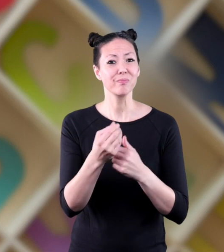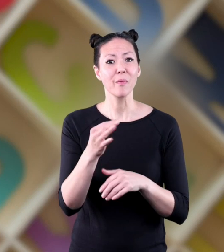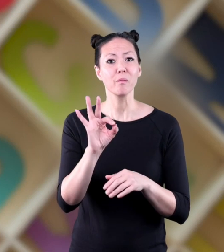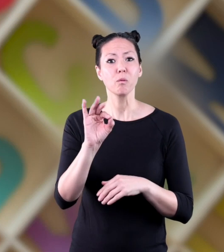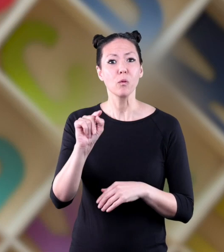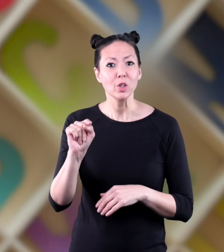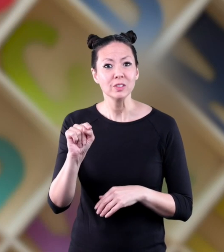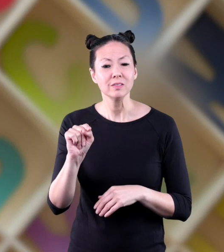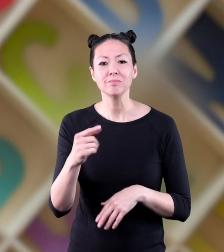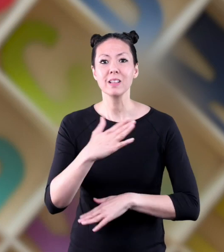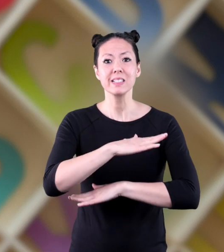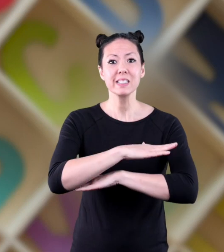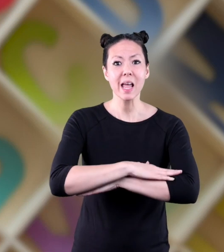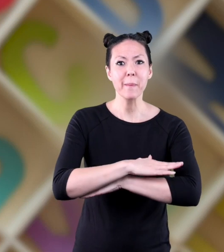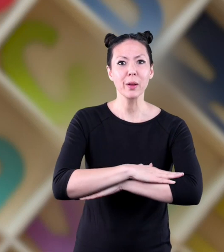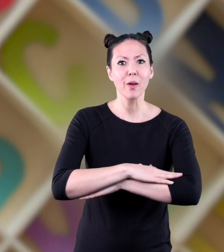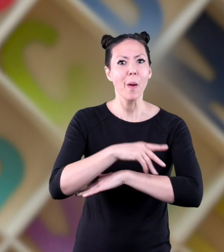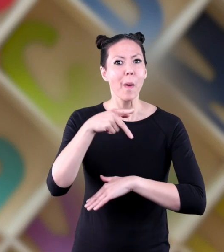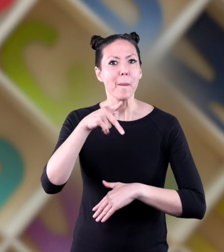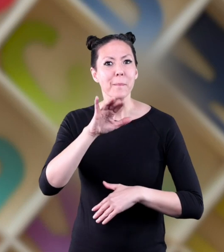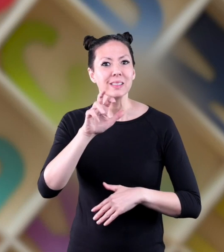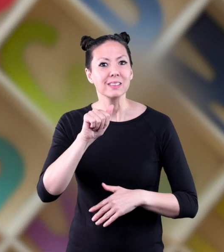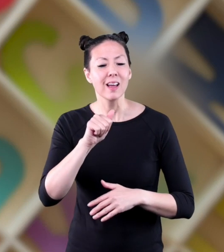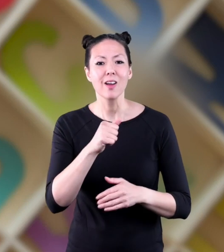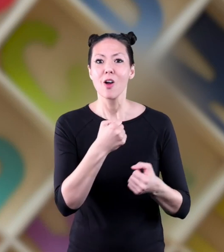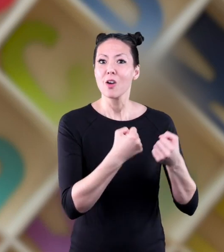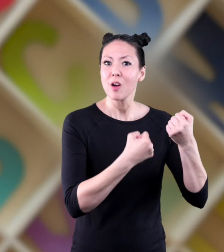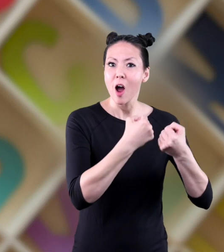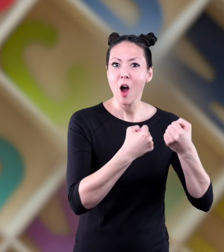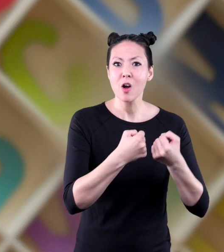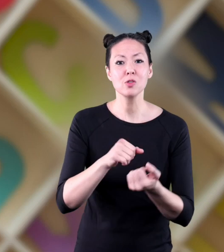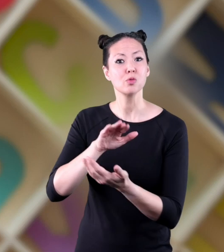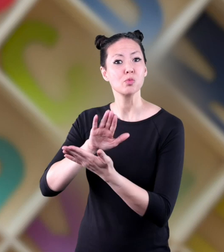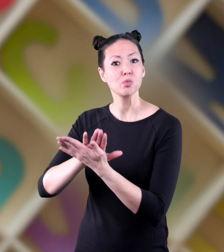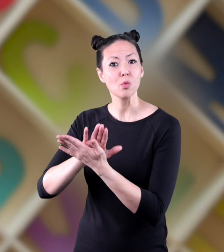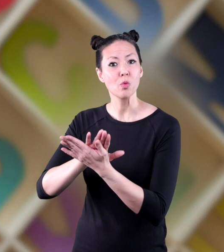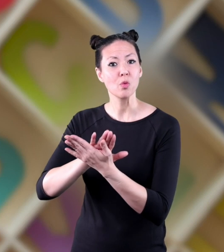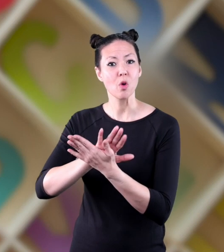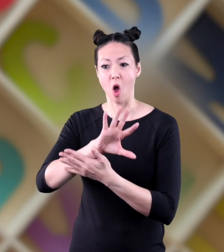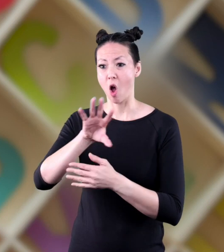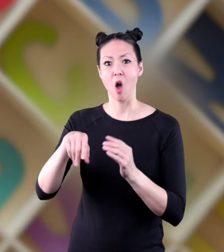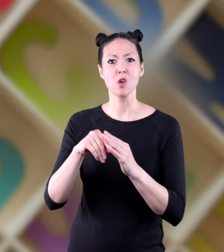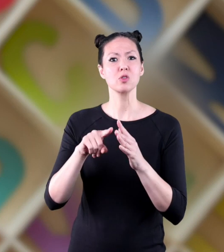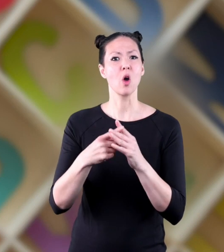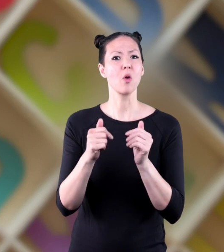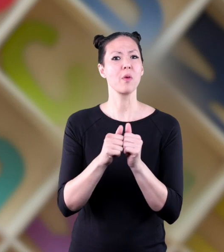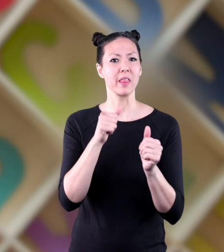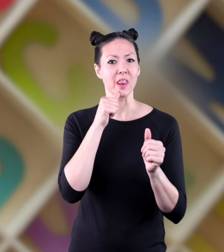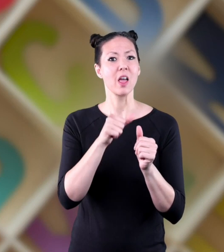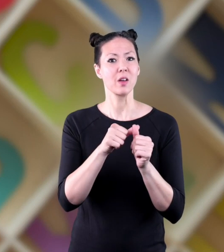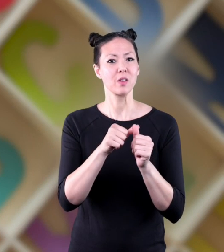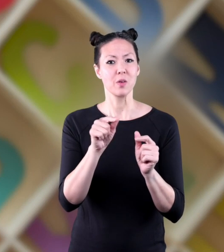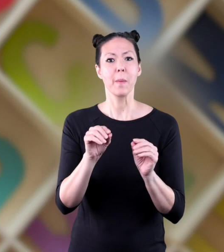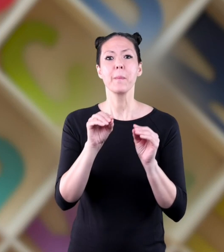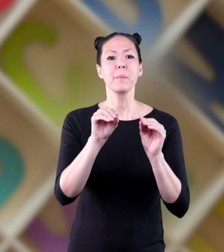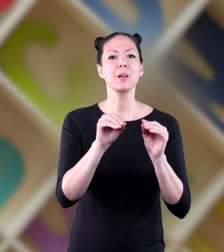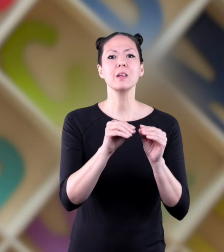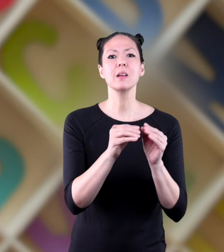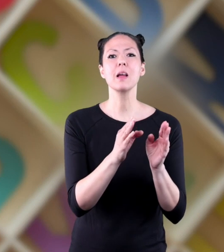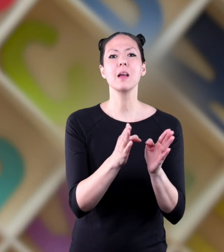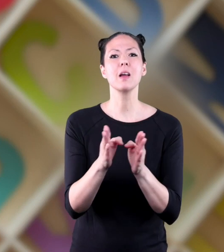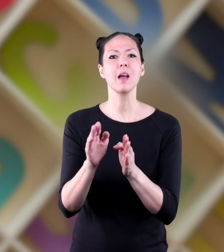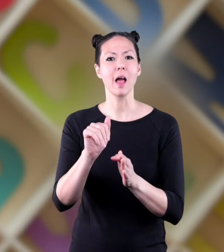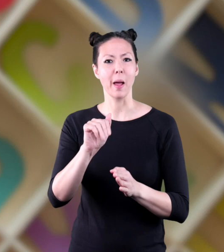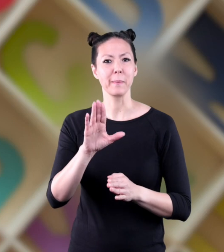Foot, table, pizza, car, school. They all start with the letter and can be put into alphabetical